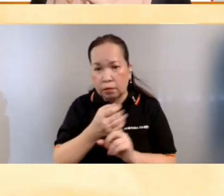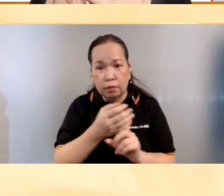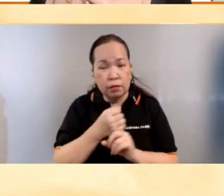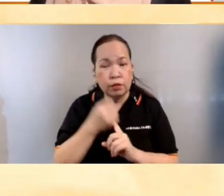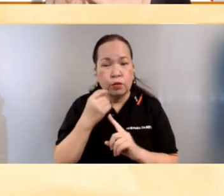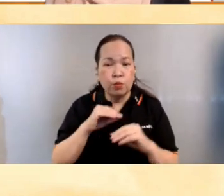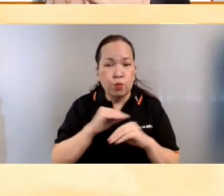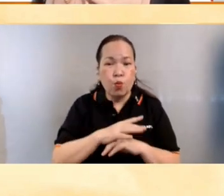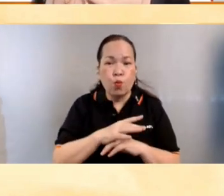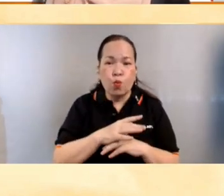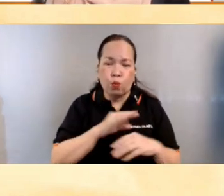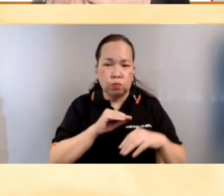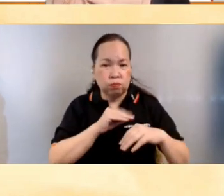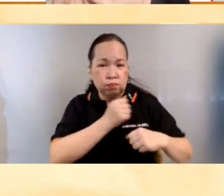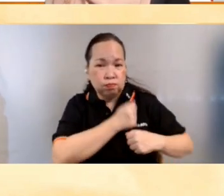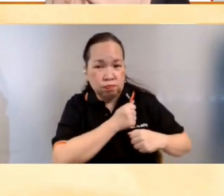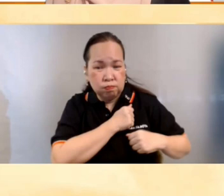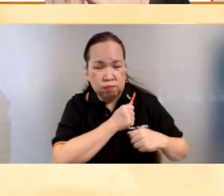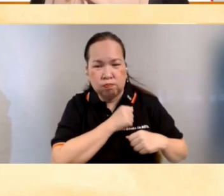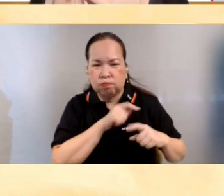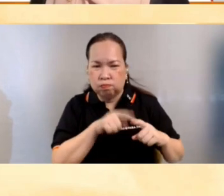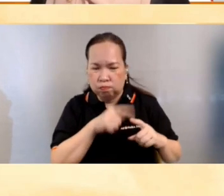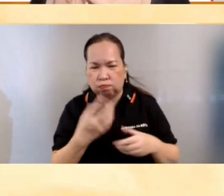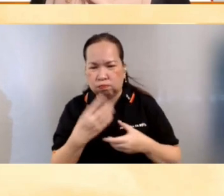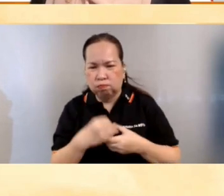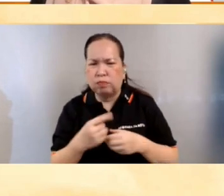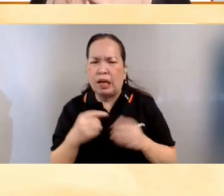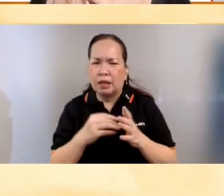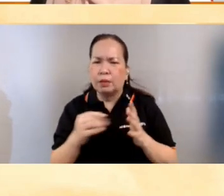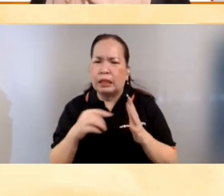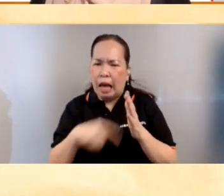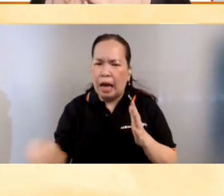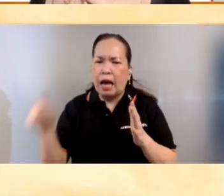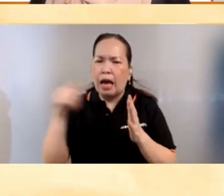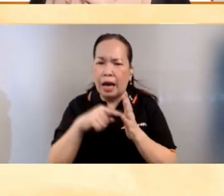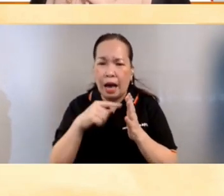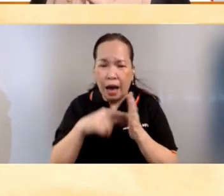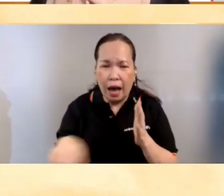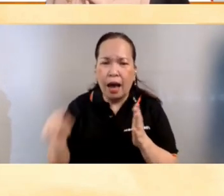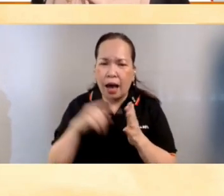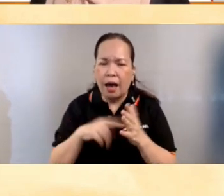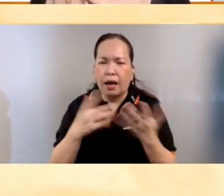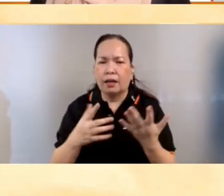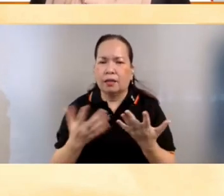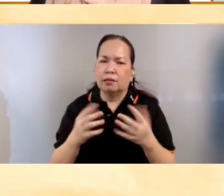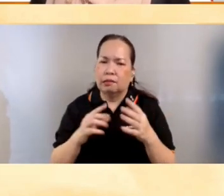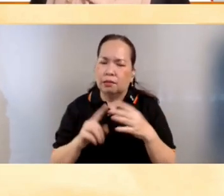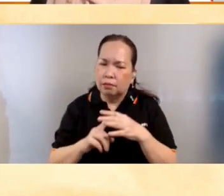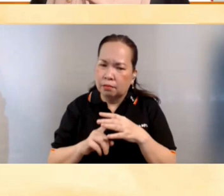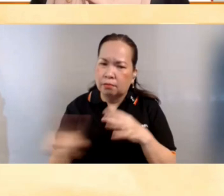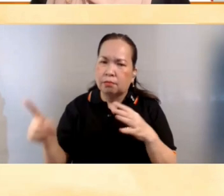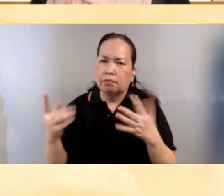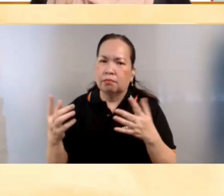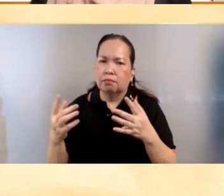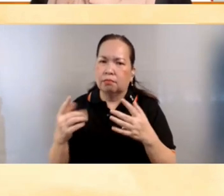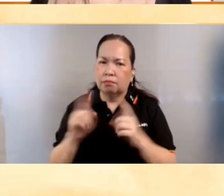radicalization. Both the cyclical, multiple, and prolonged displacement, either by conflict or natural